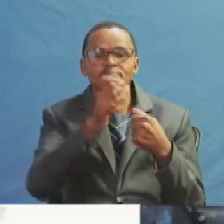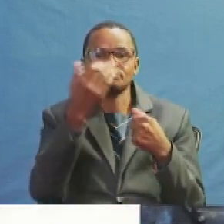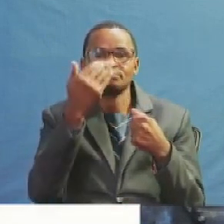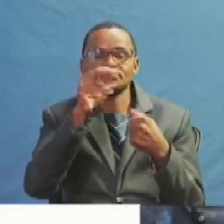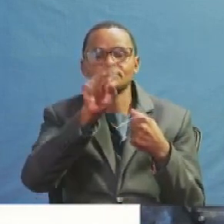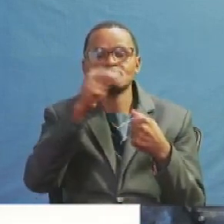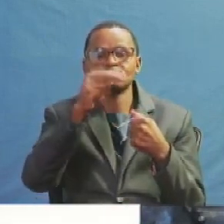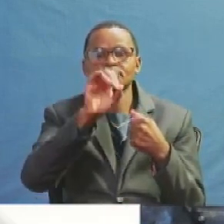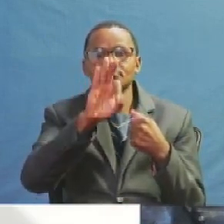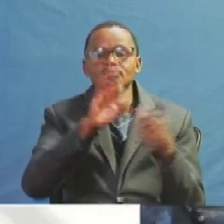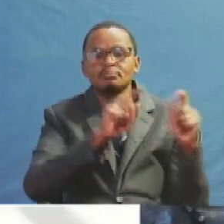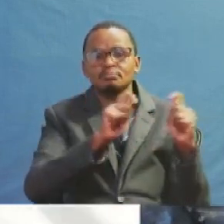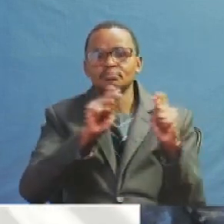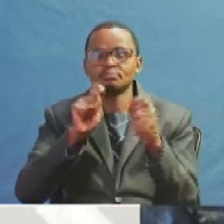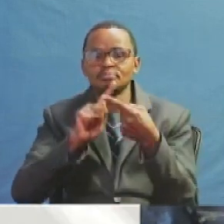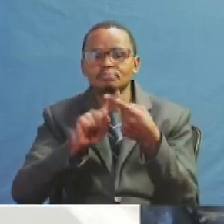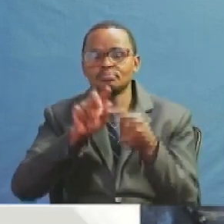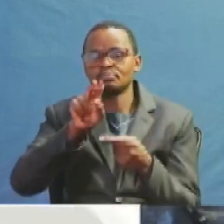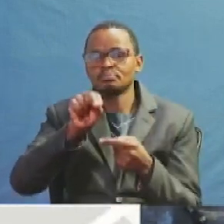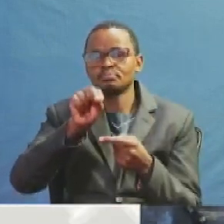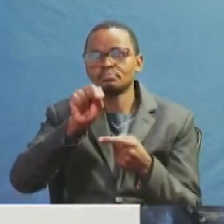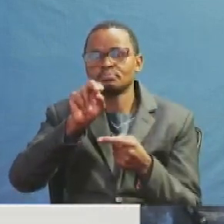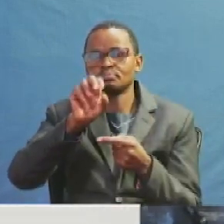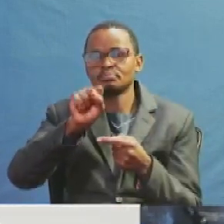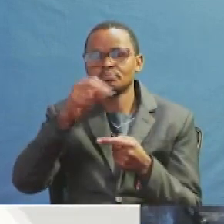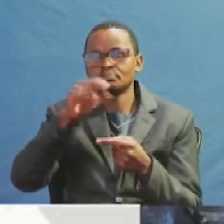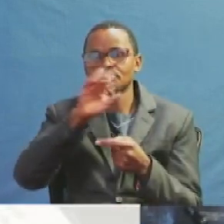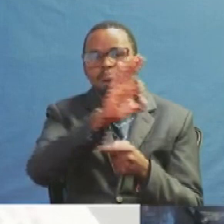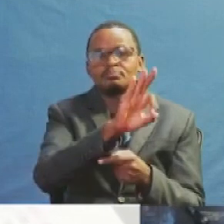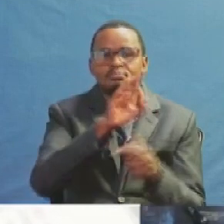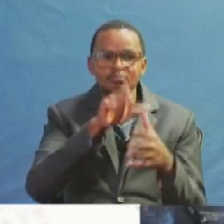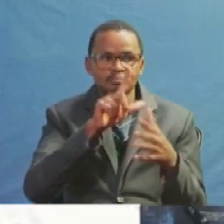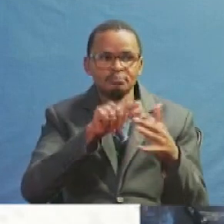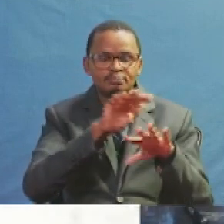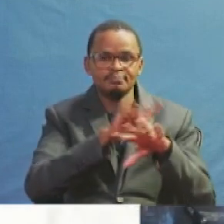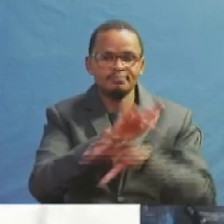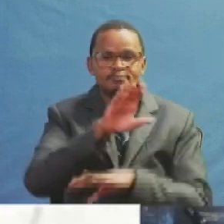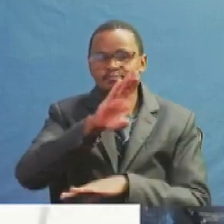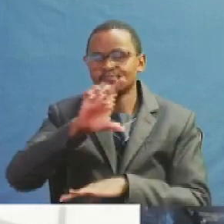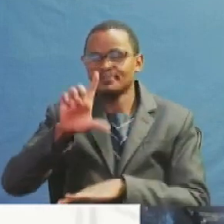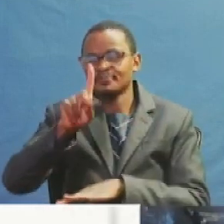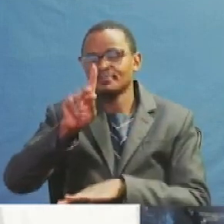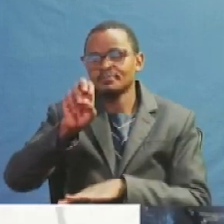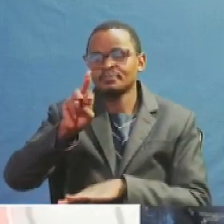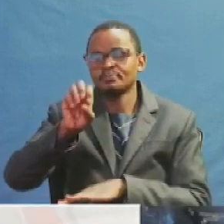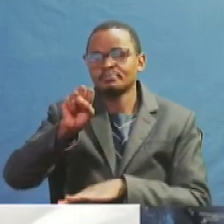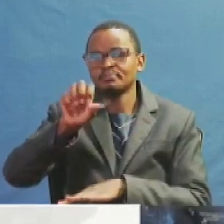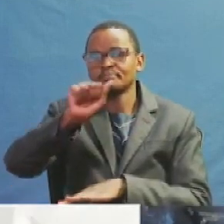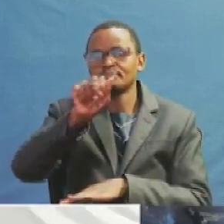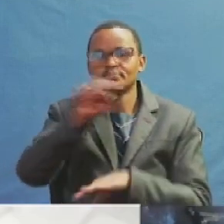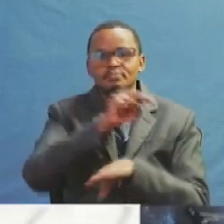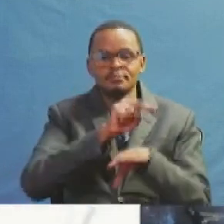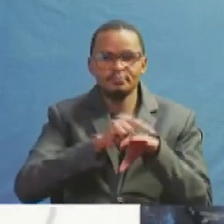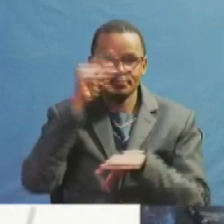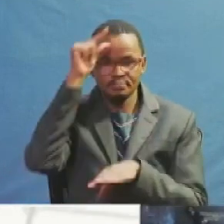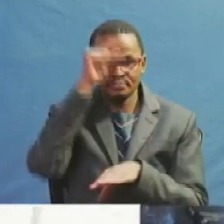former NHIF before transitioning to the SHIF, highlighting the impact on pending bills at KEMSA tied to the